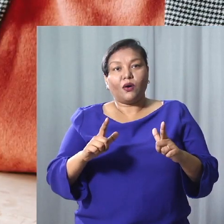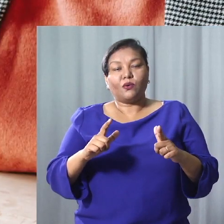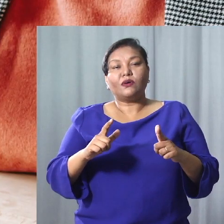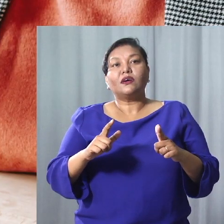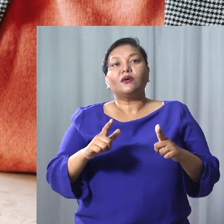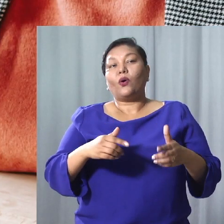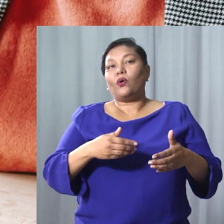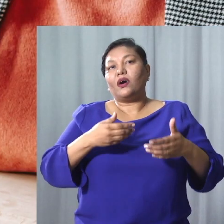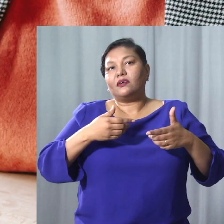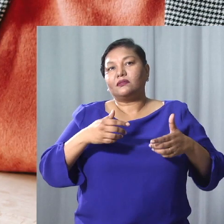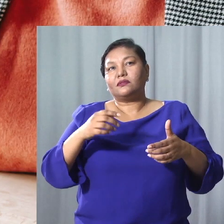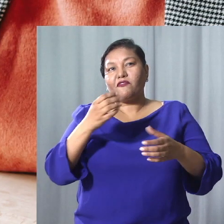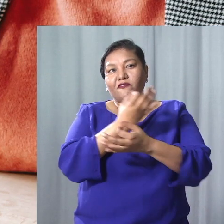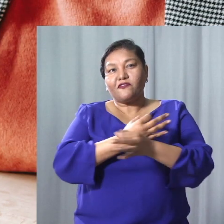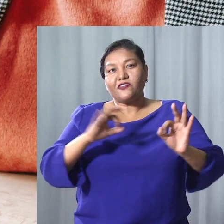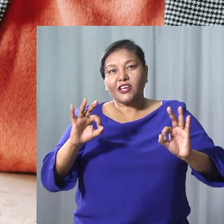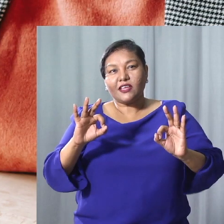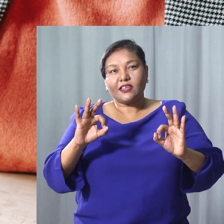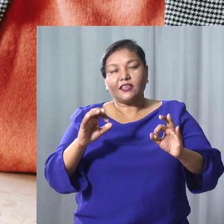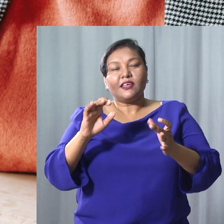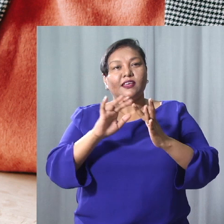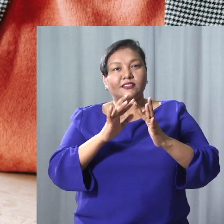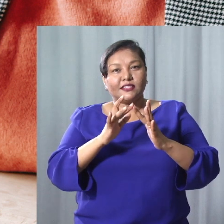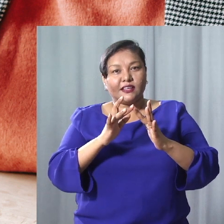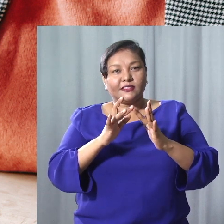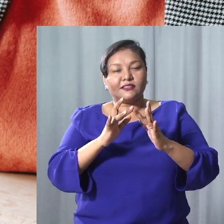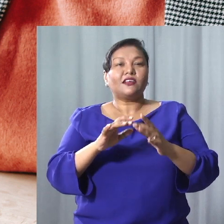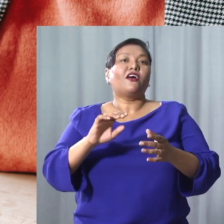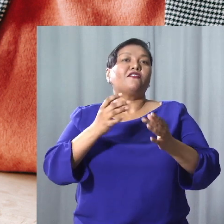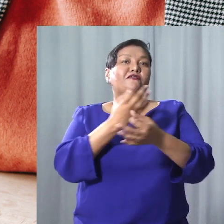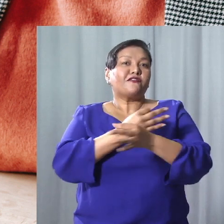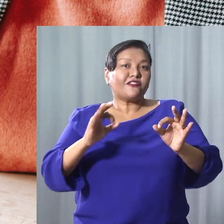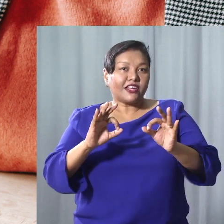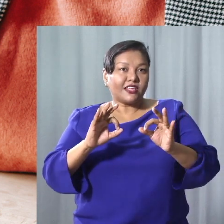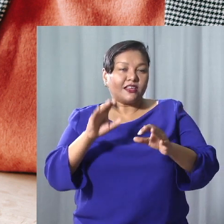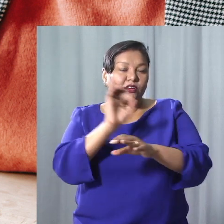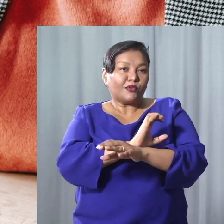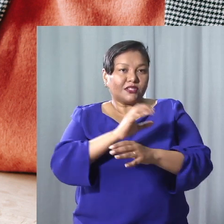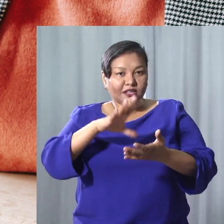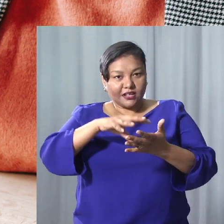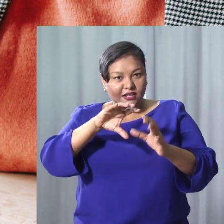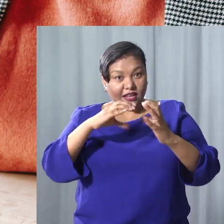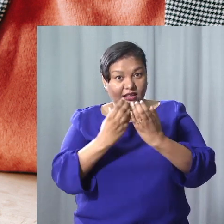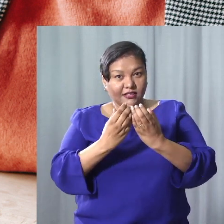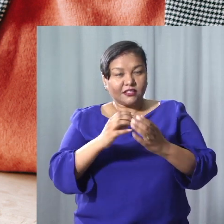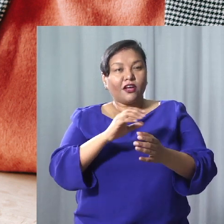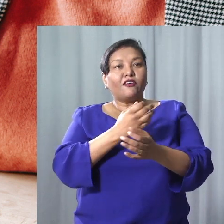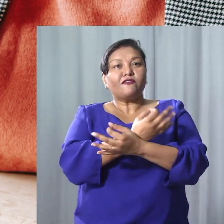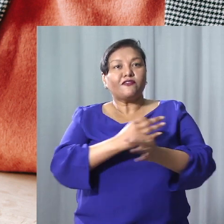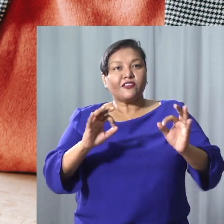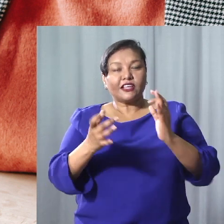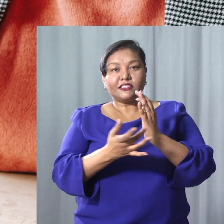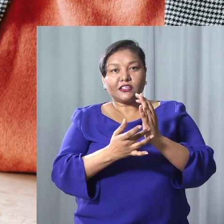internet access, free computer literacy classes, free assistive technology for the blind and